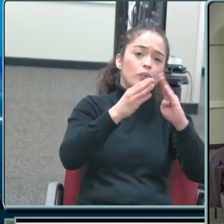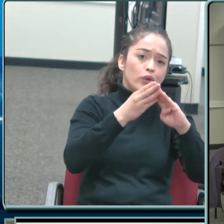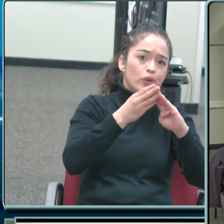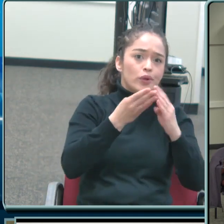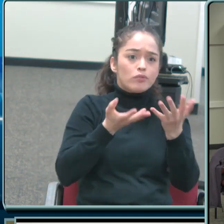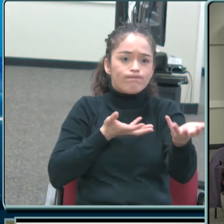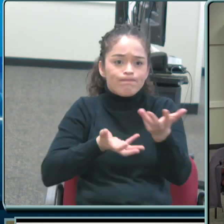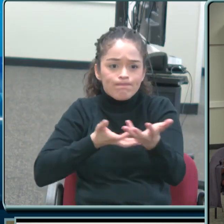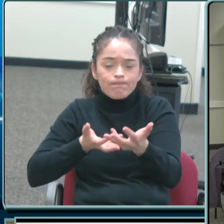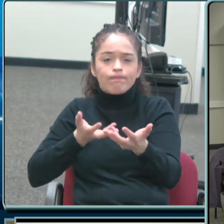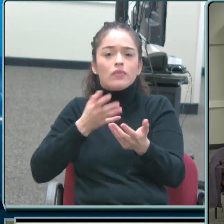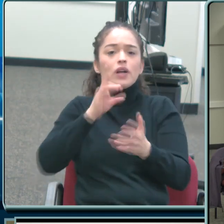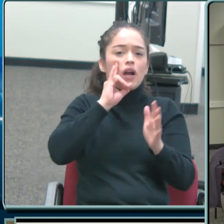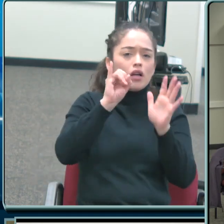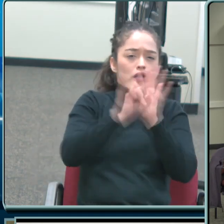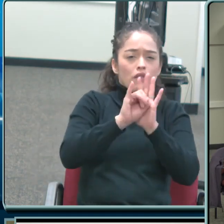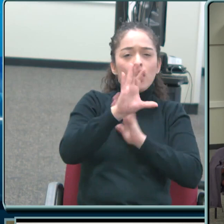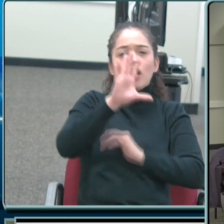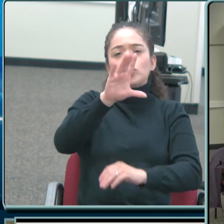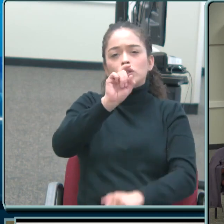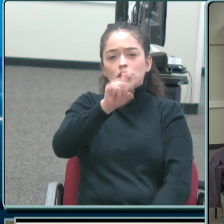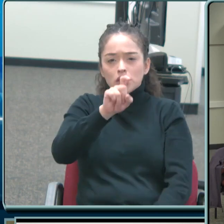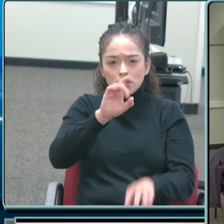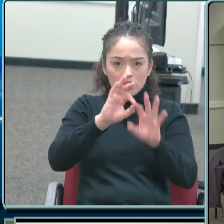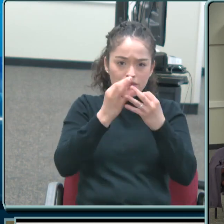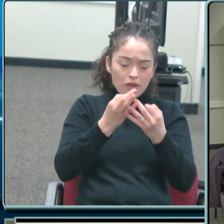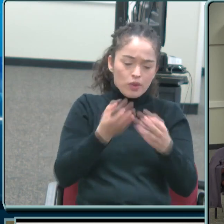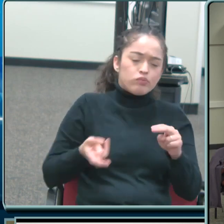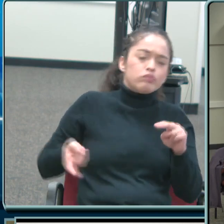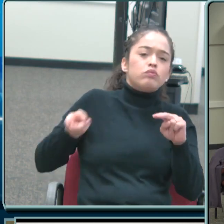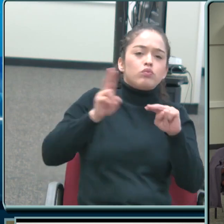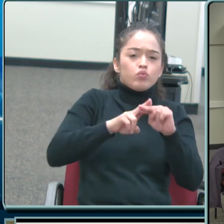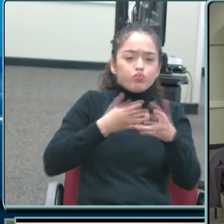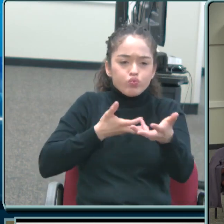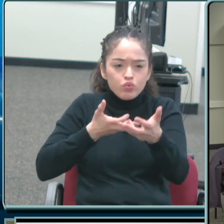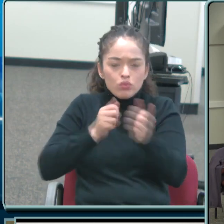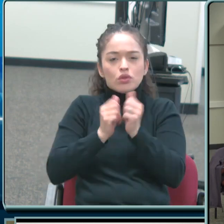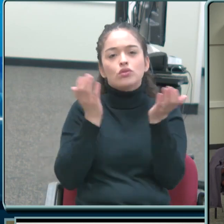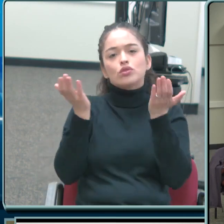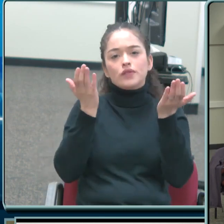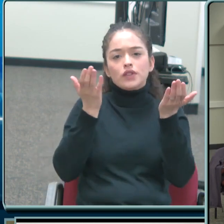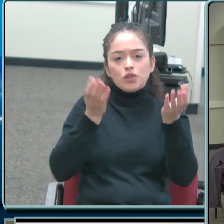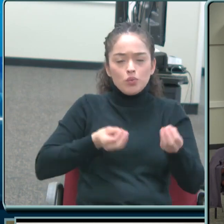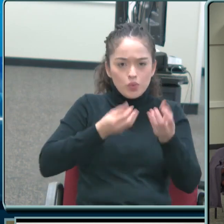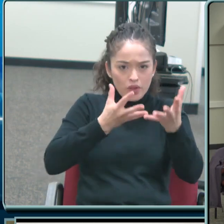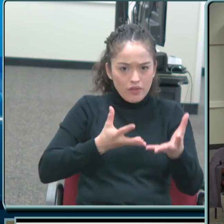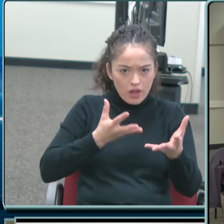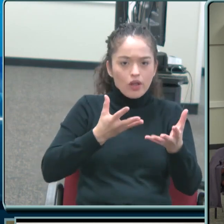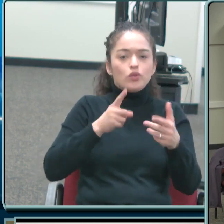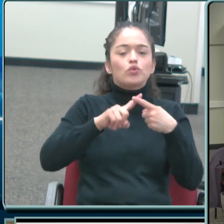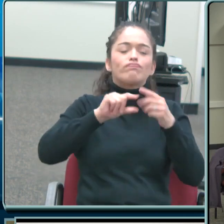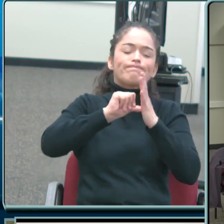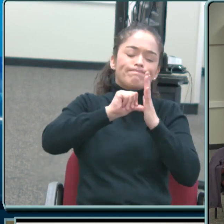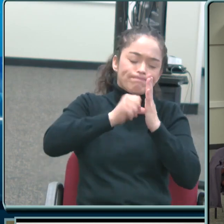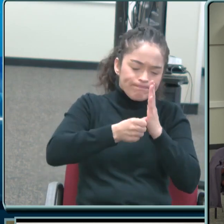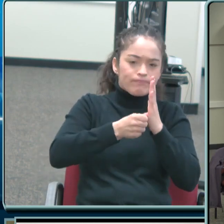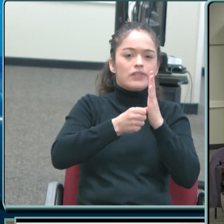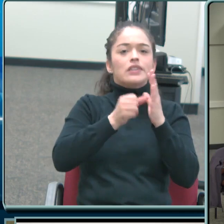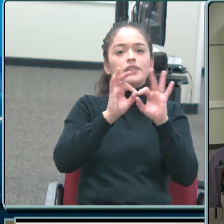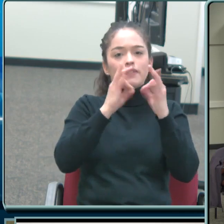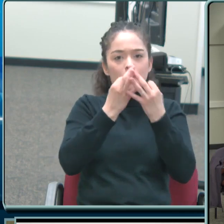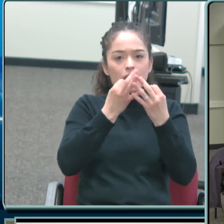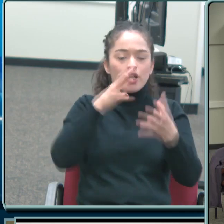meet identified needs for youth and families, increase capacity of program and services providers to enhance youth and family